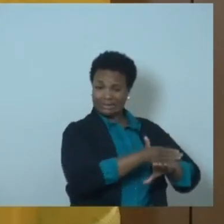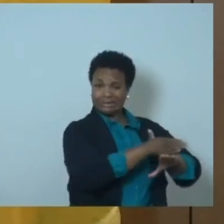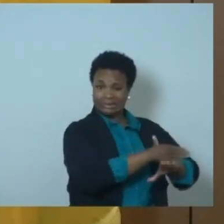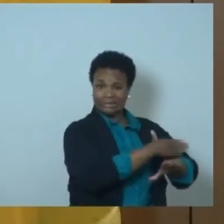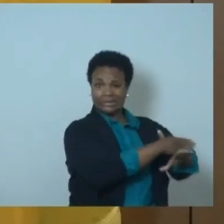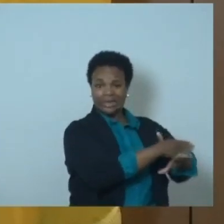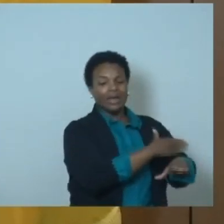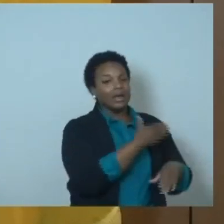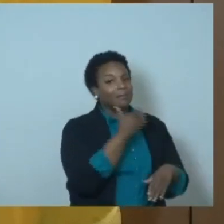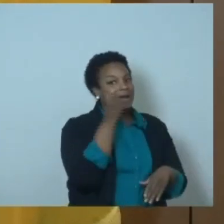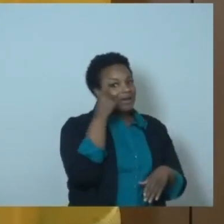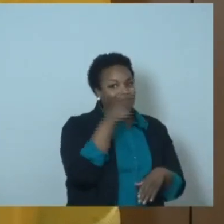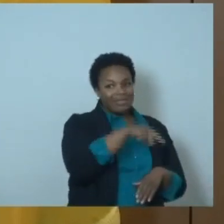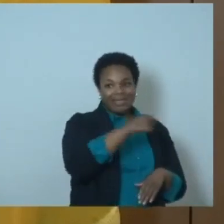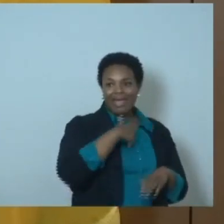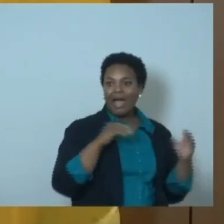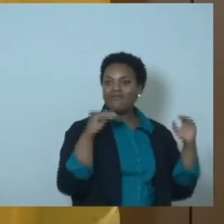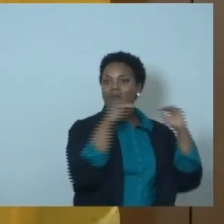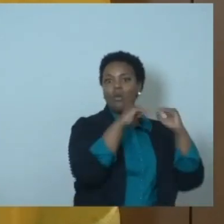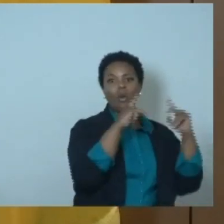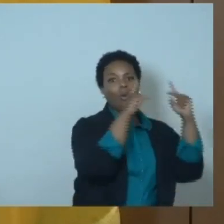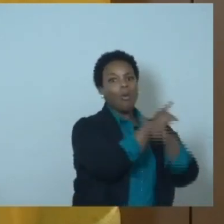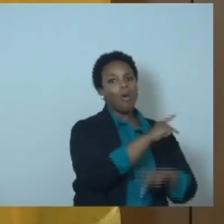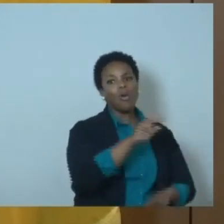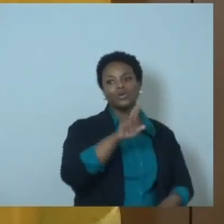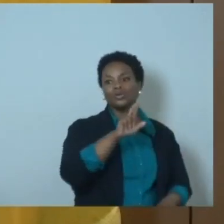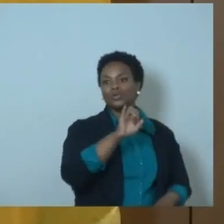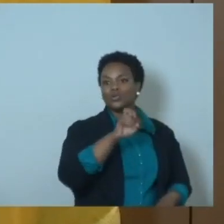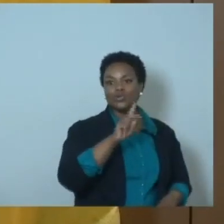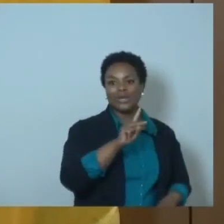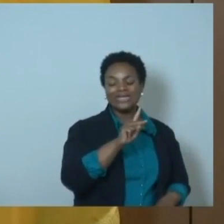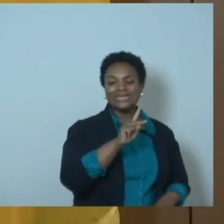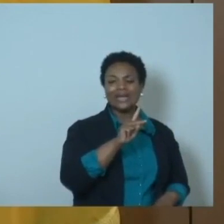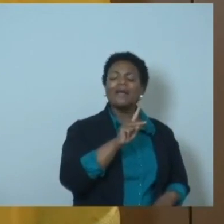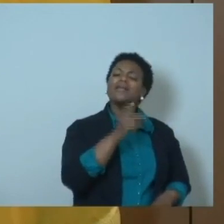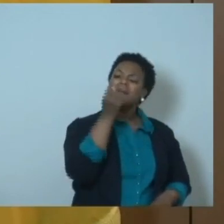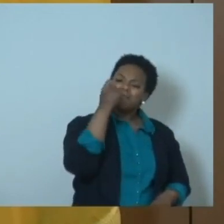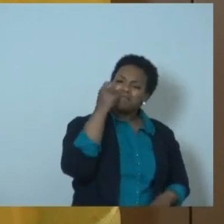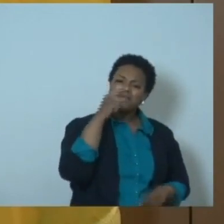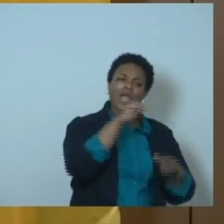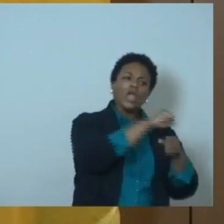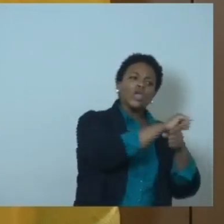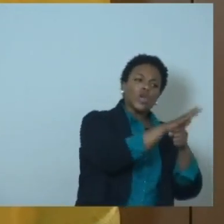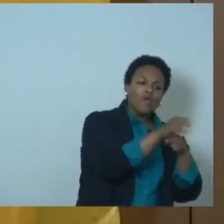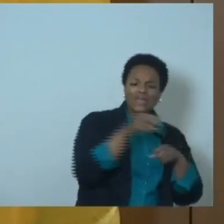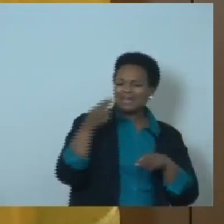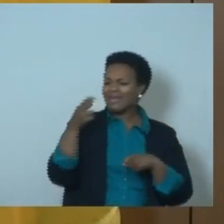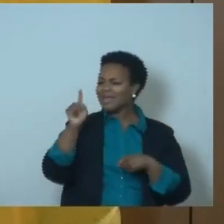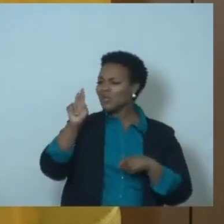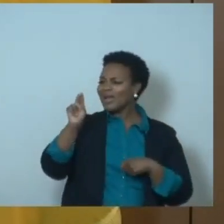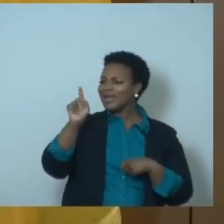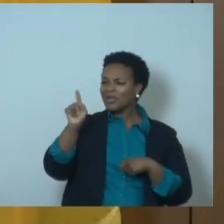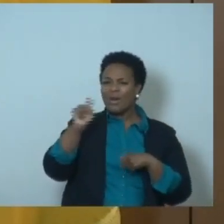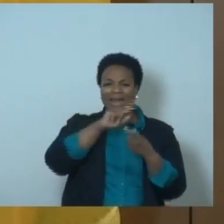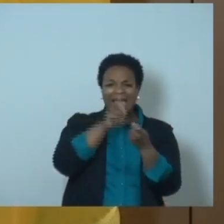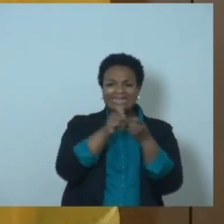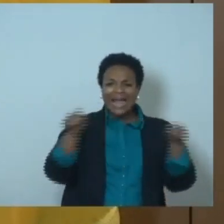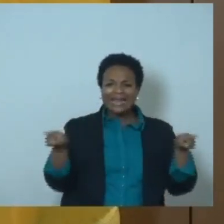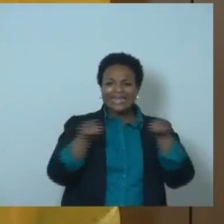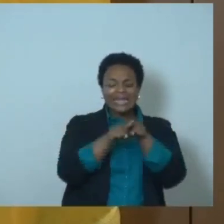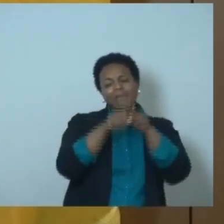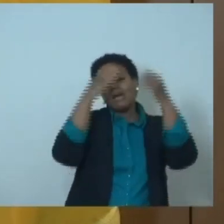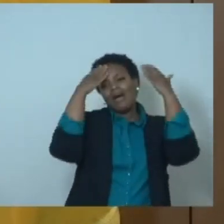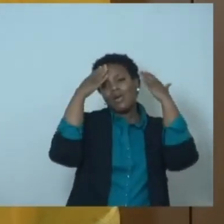specific data that shows that this is exactly like H1N1 4 times, whether it's a little bit lower or a little bit